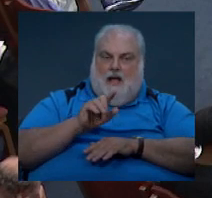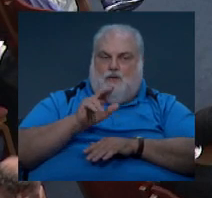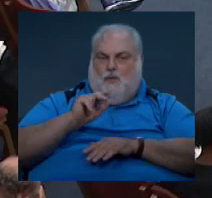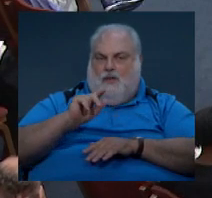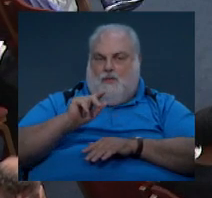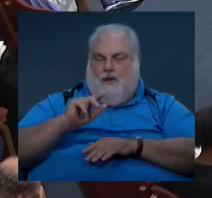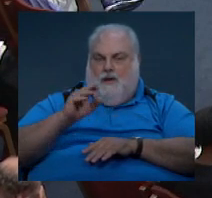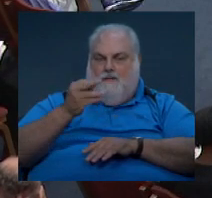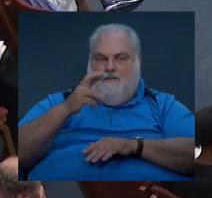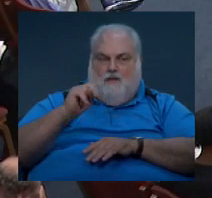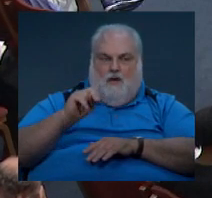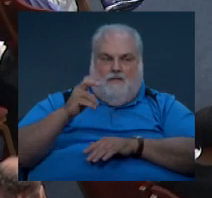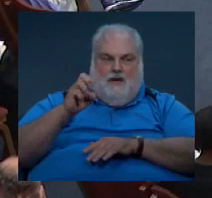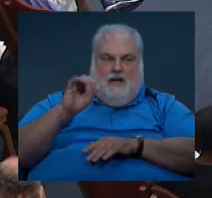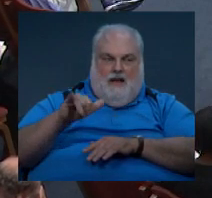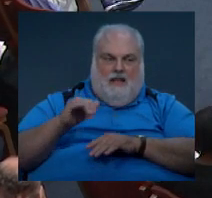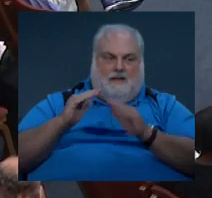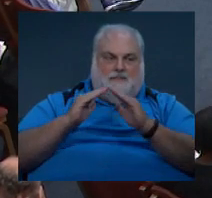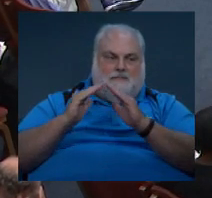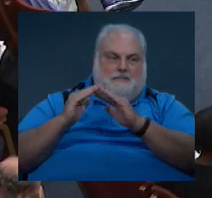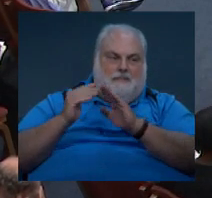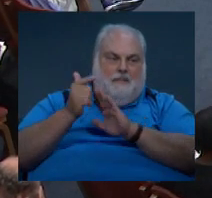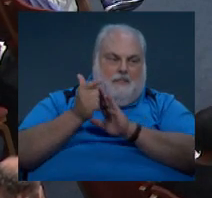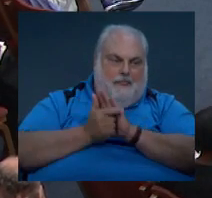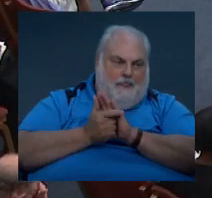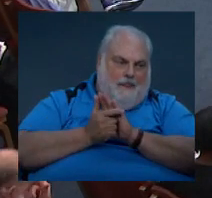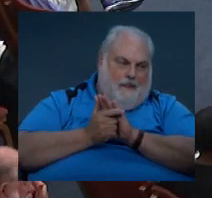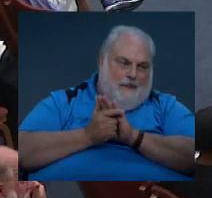Valley Drive. An ordinance.